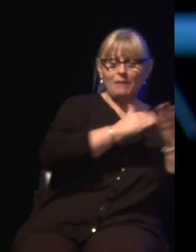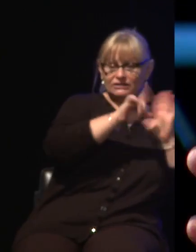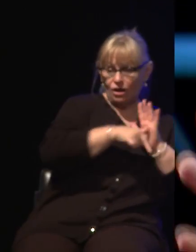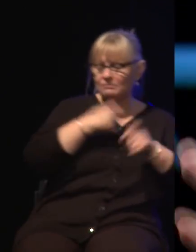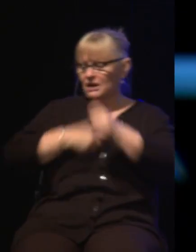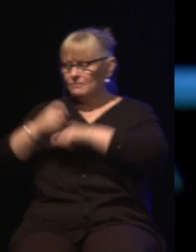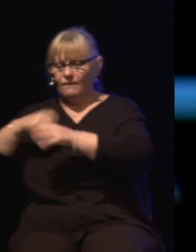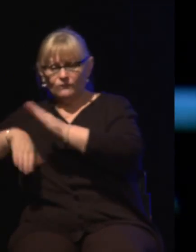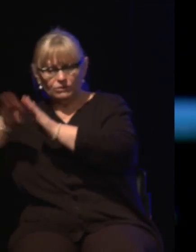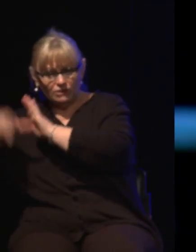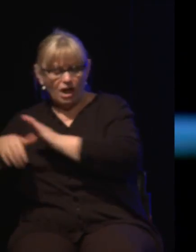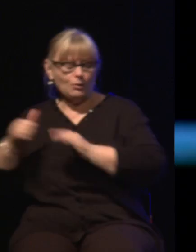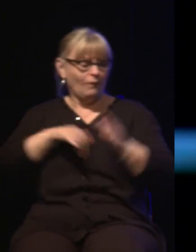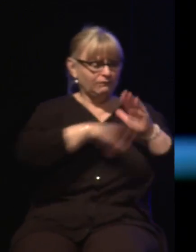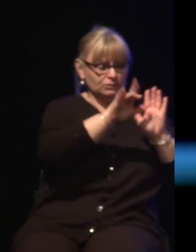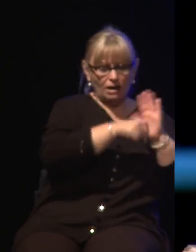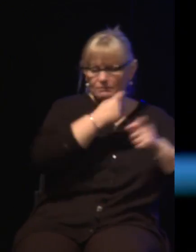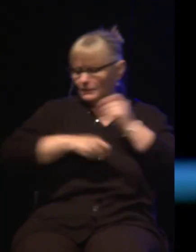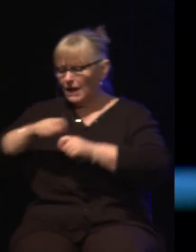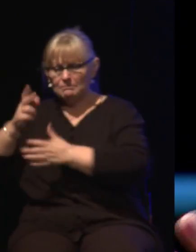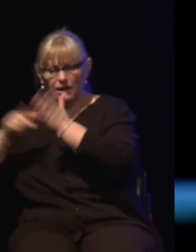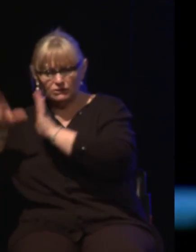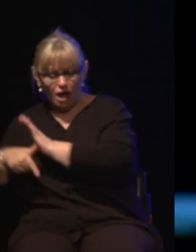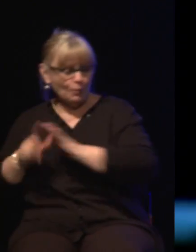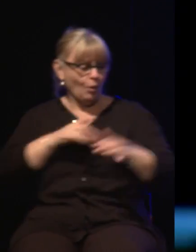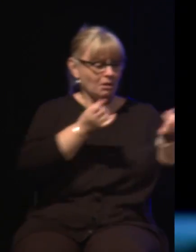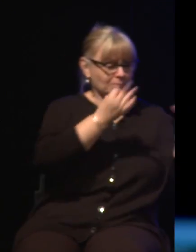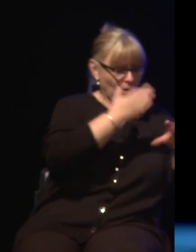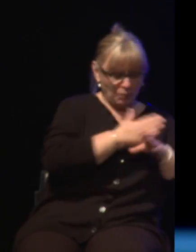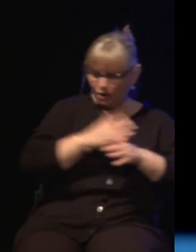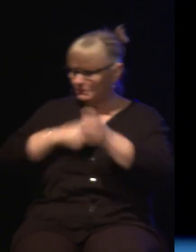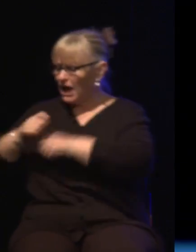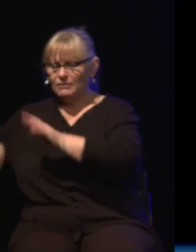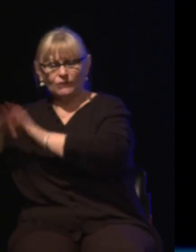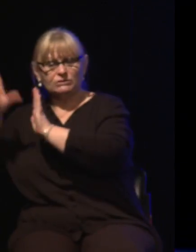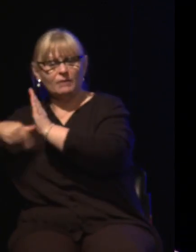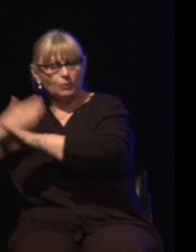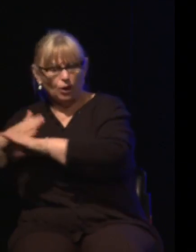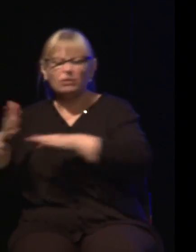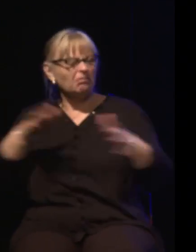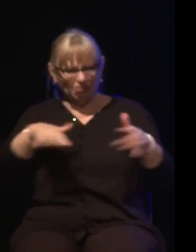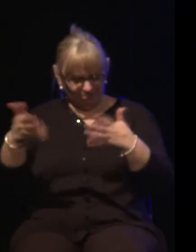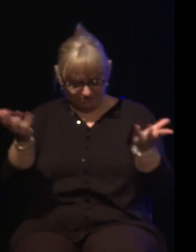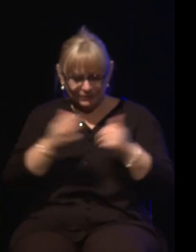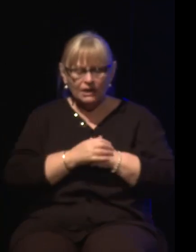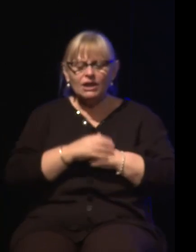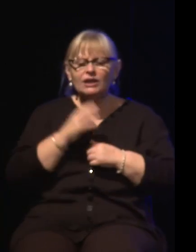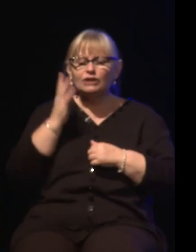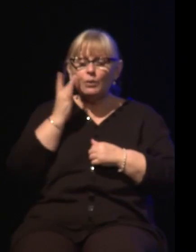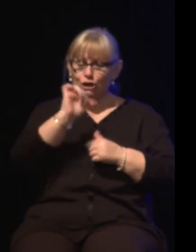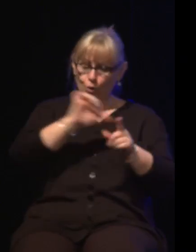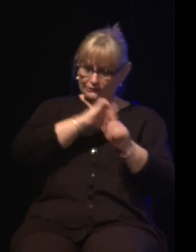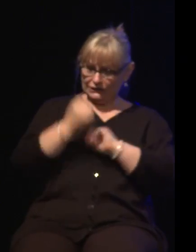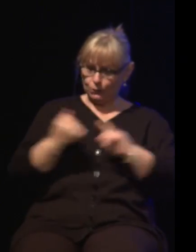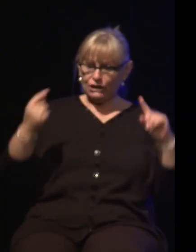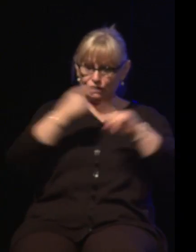work, or vice versa, or from unemployment or to employment, or vice versa. Now, when people's circumstances